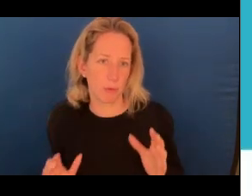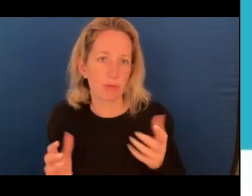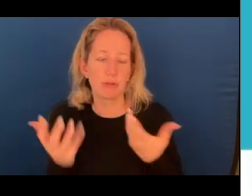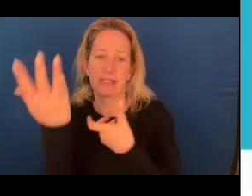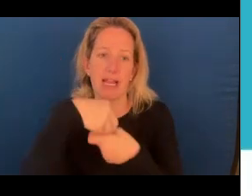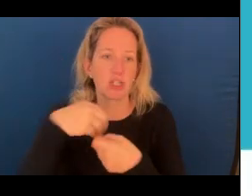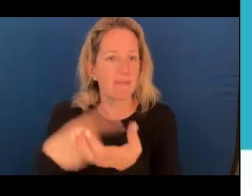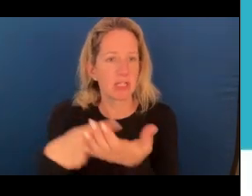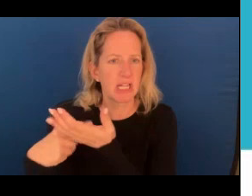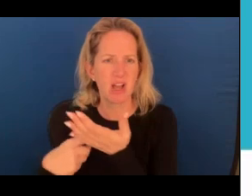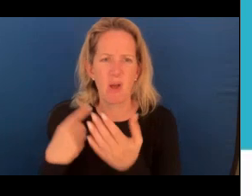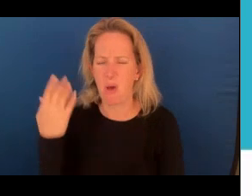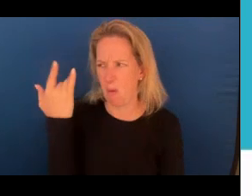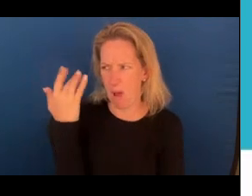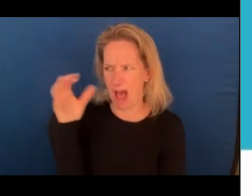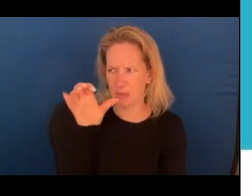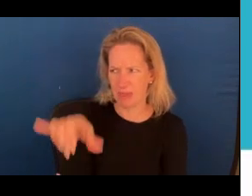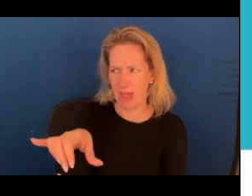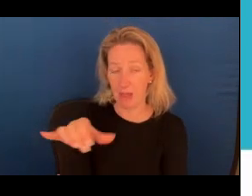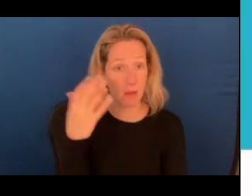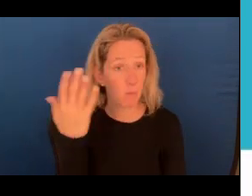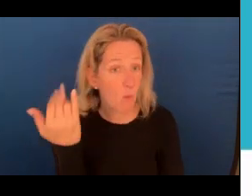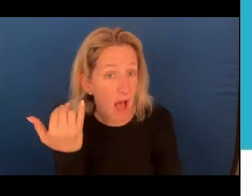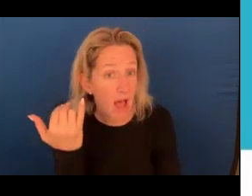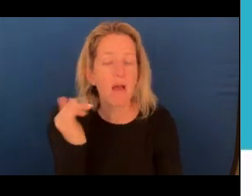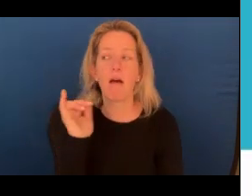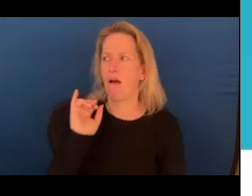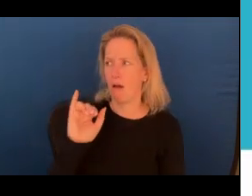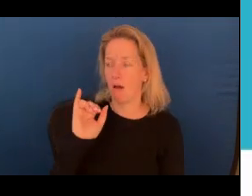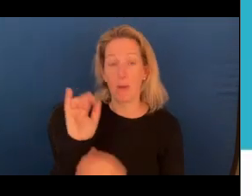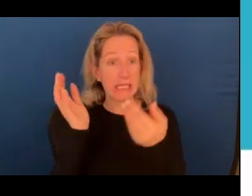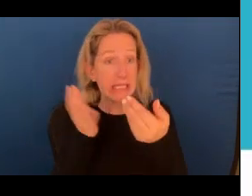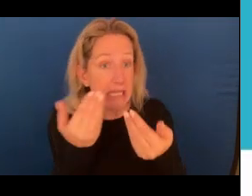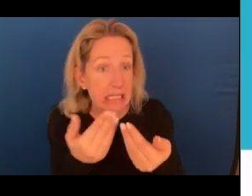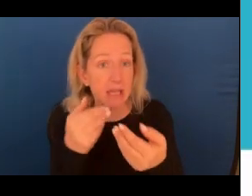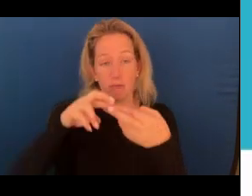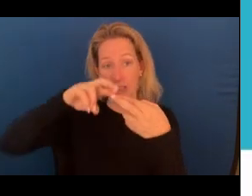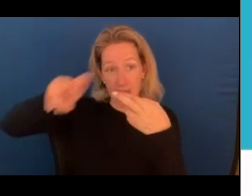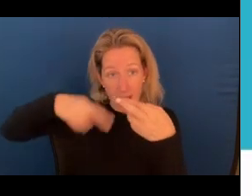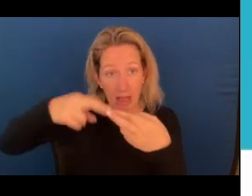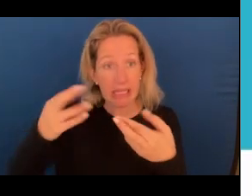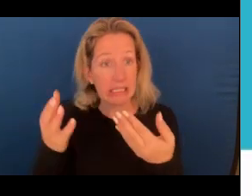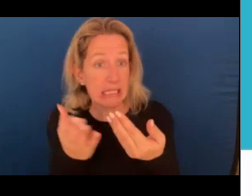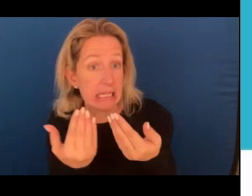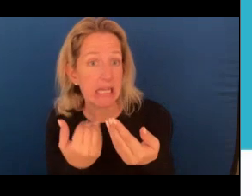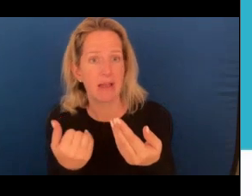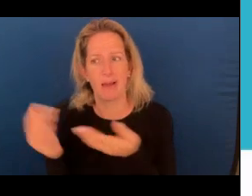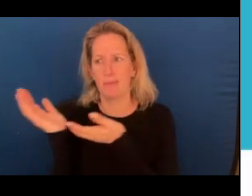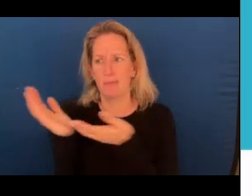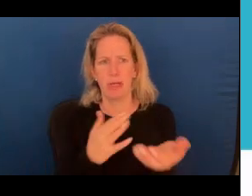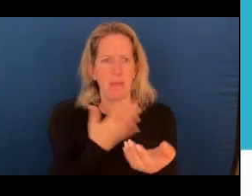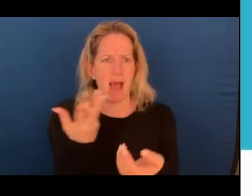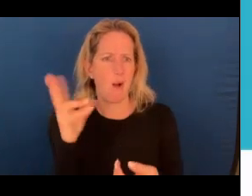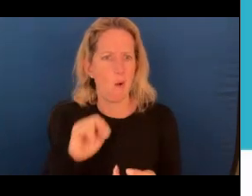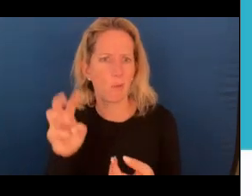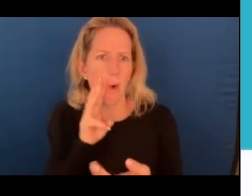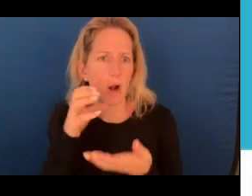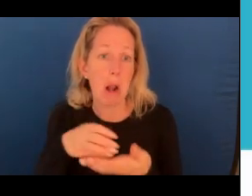oh, why are you doing that? Oh, this is why? Oh, this is easy recycling or this or that, bring my water bottle? I didn't think of